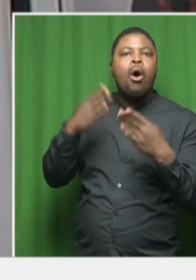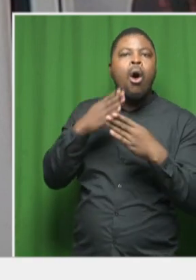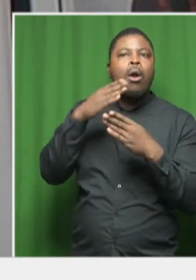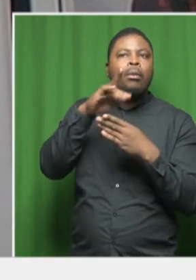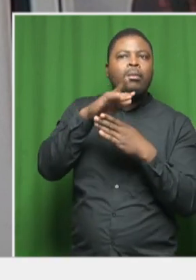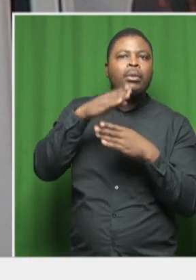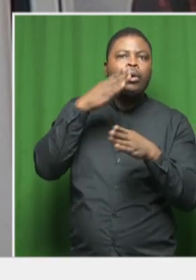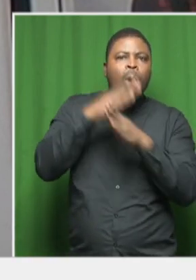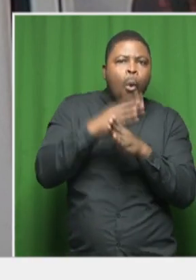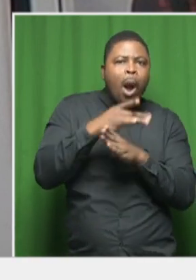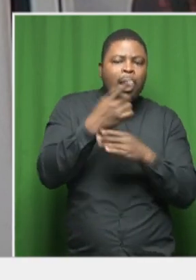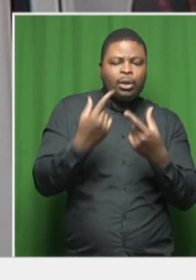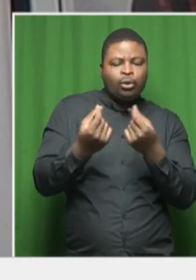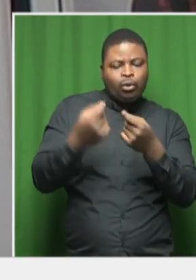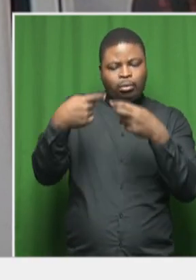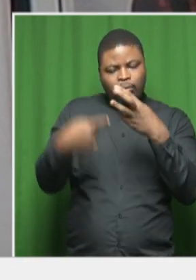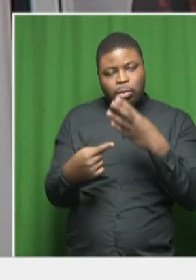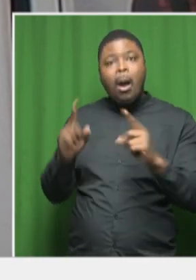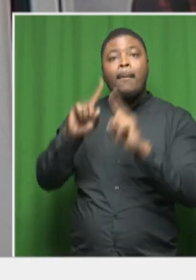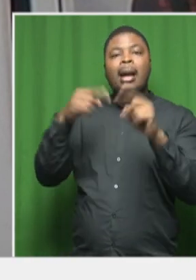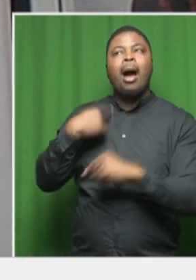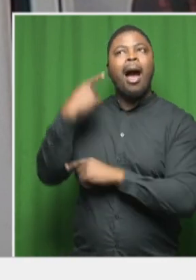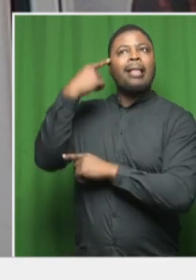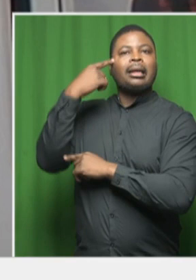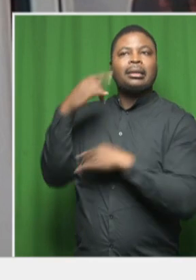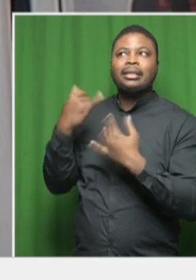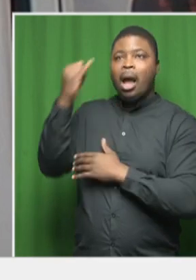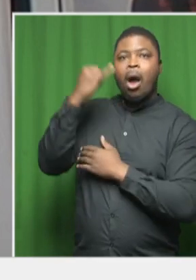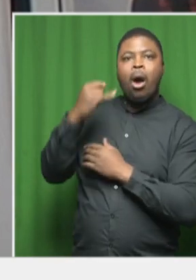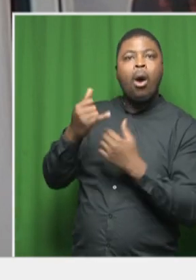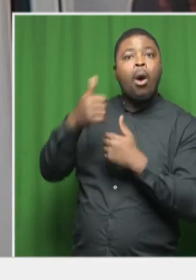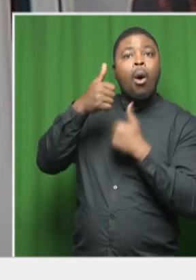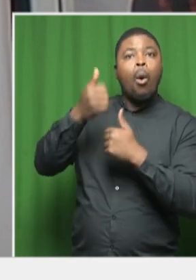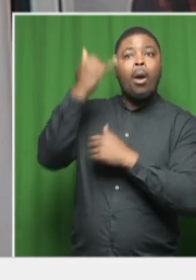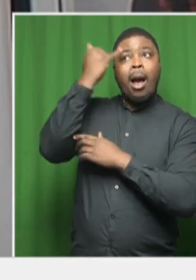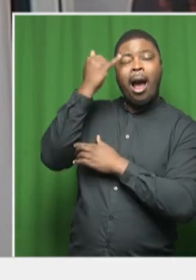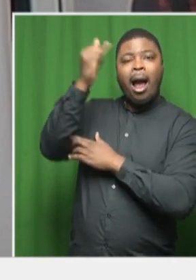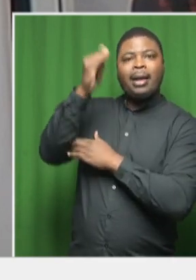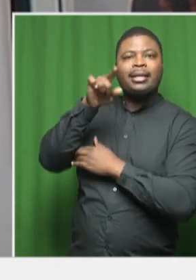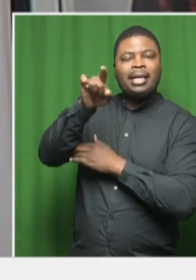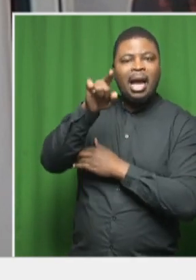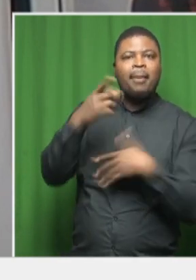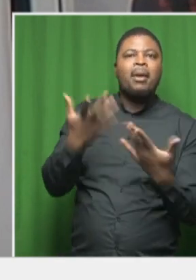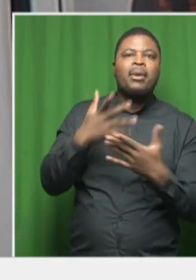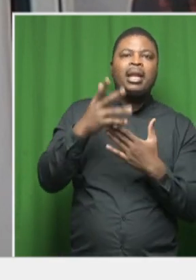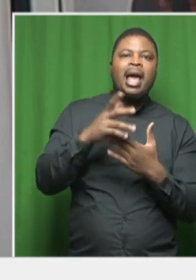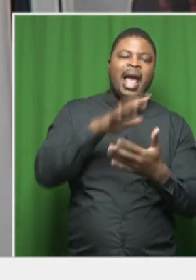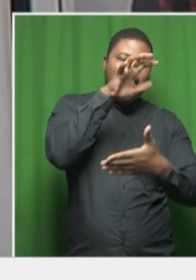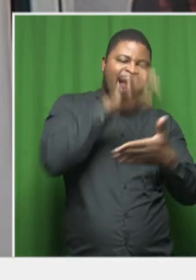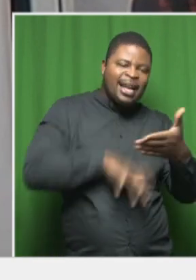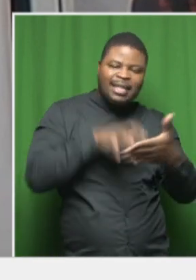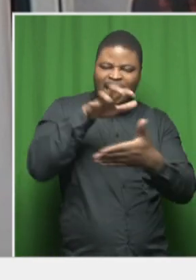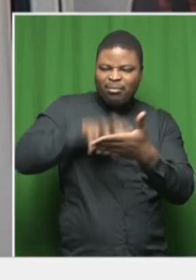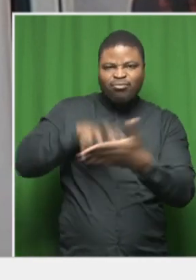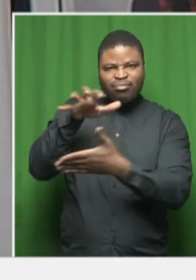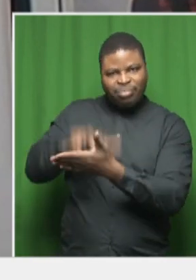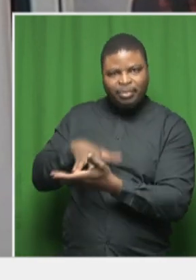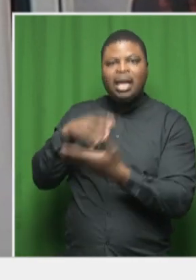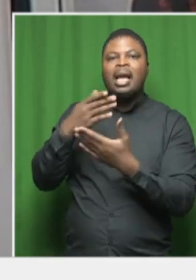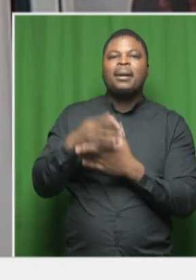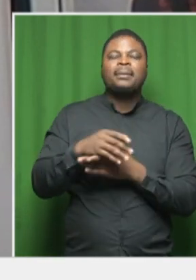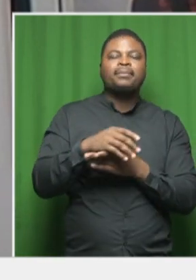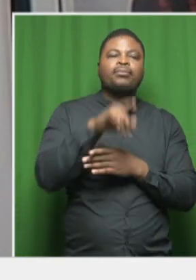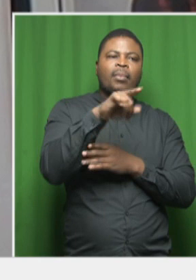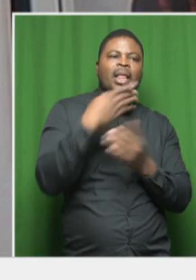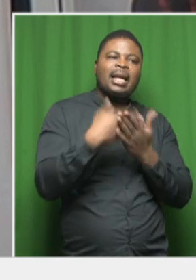essay, it's a really good idea to submit your essay a few days early than the due date. And what it